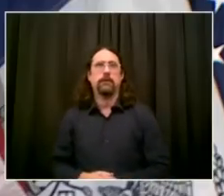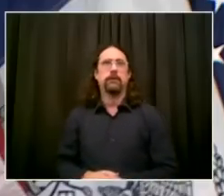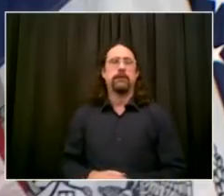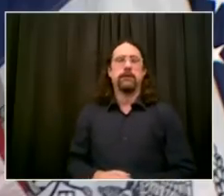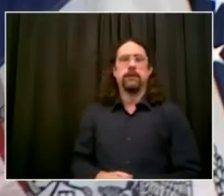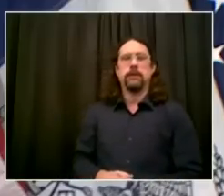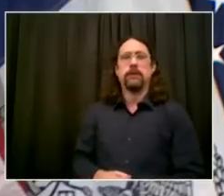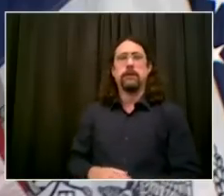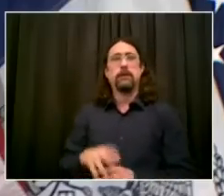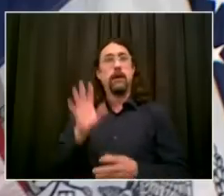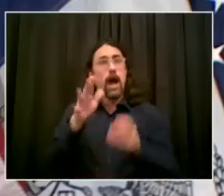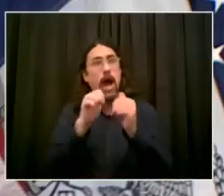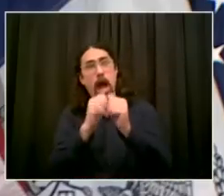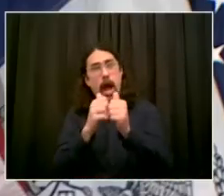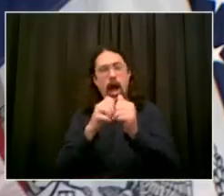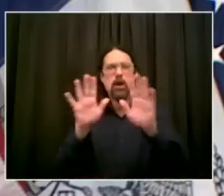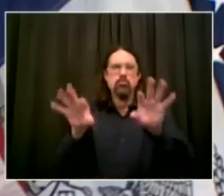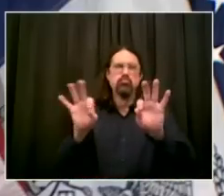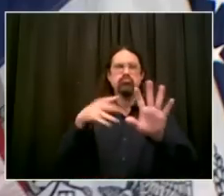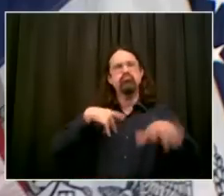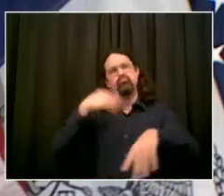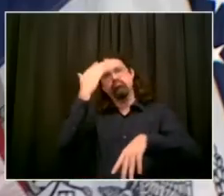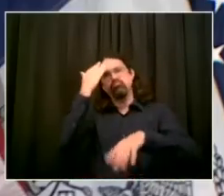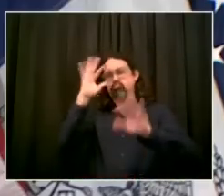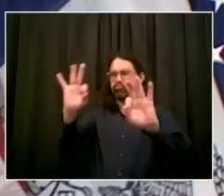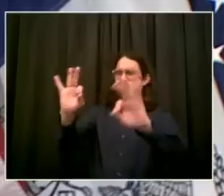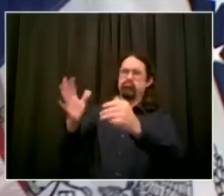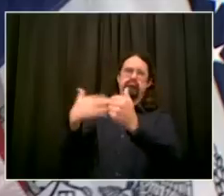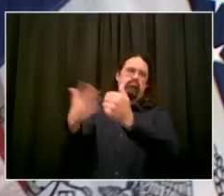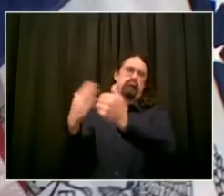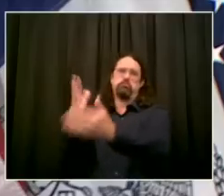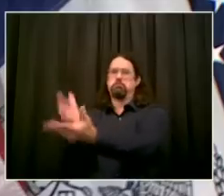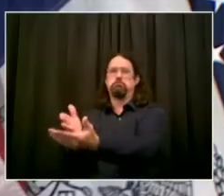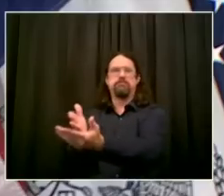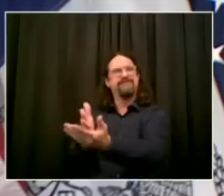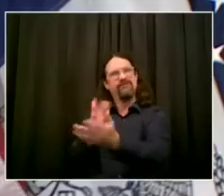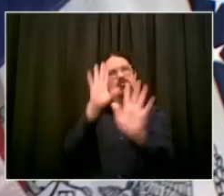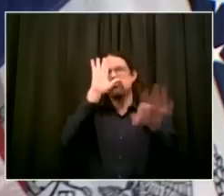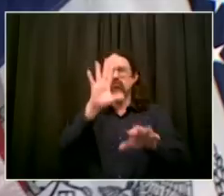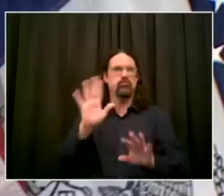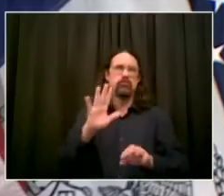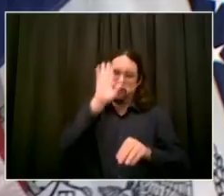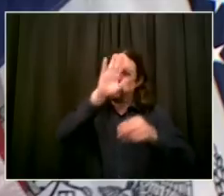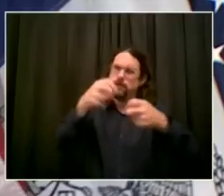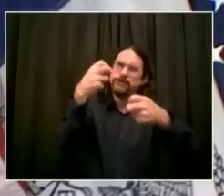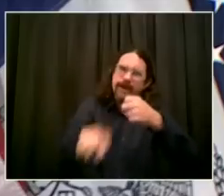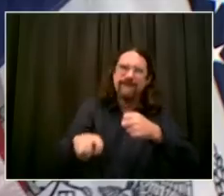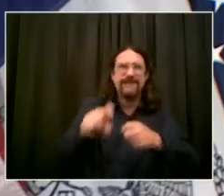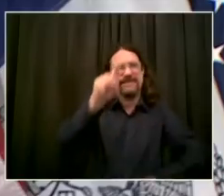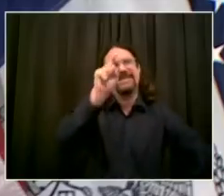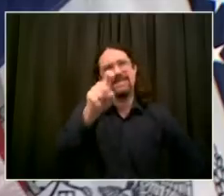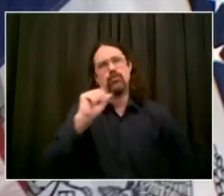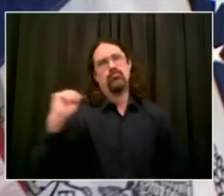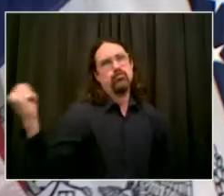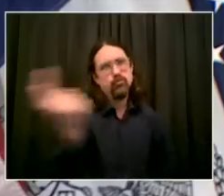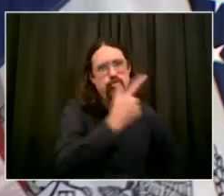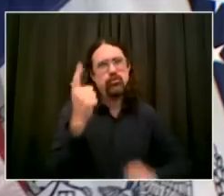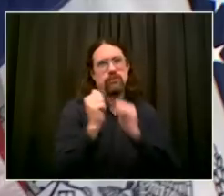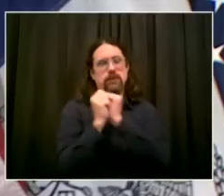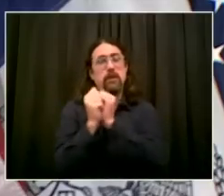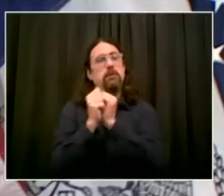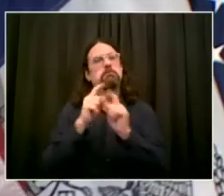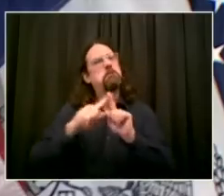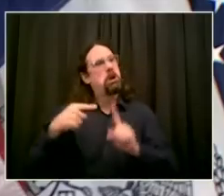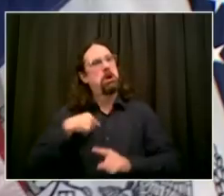truth whenever you're dealing with a crisis. But we can overcome this challenge. The data and the science make very,